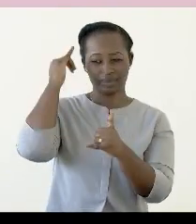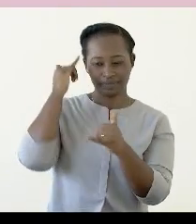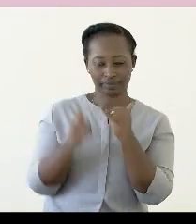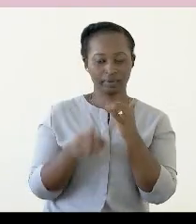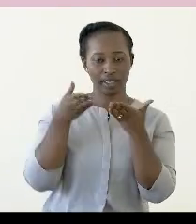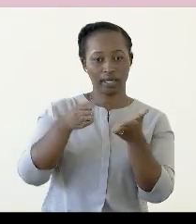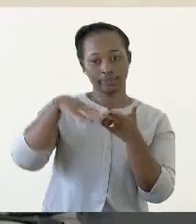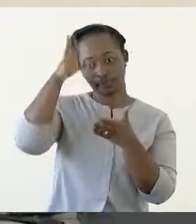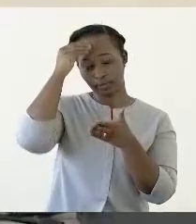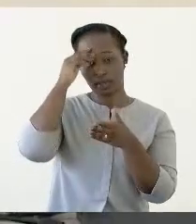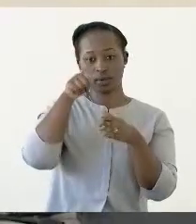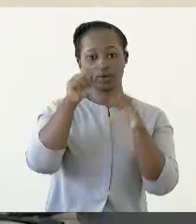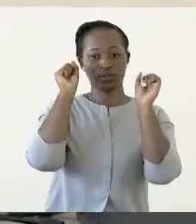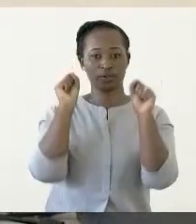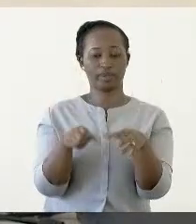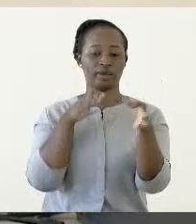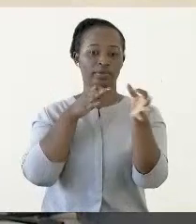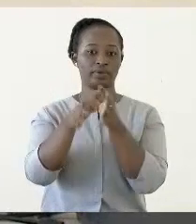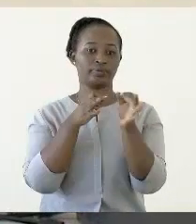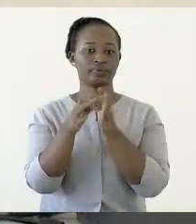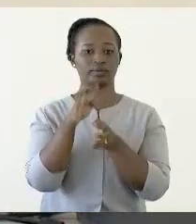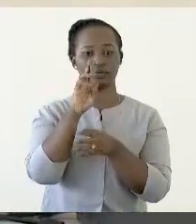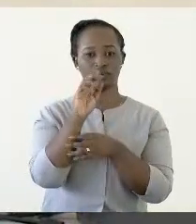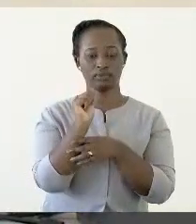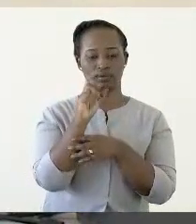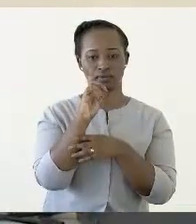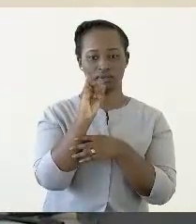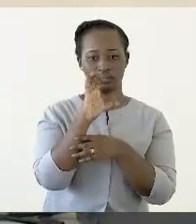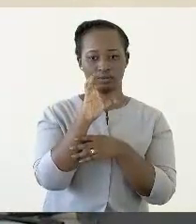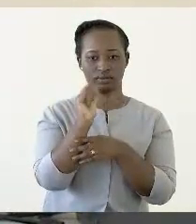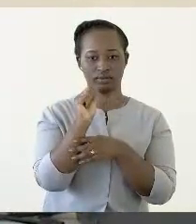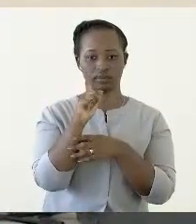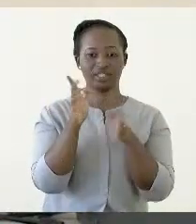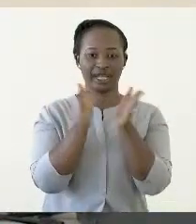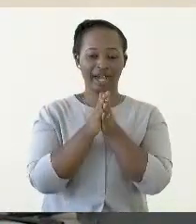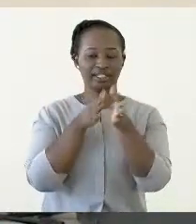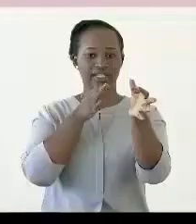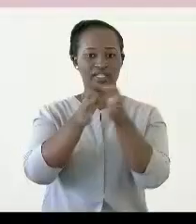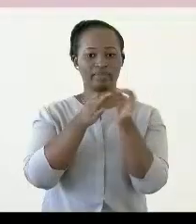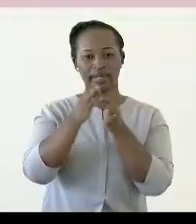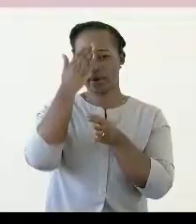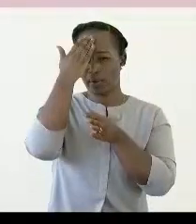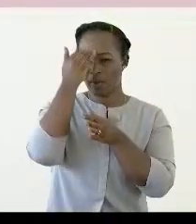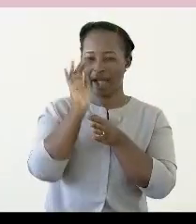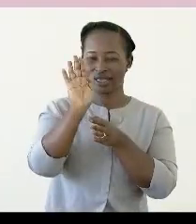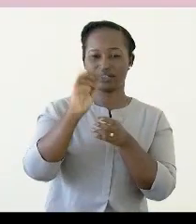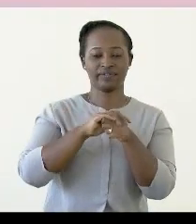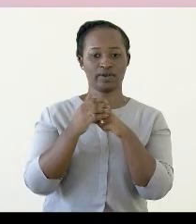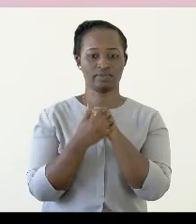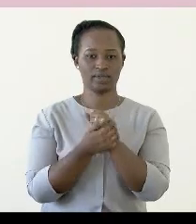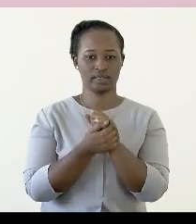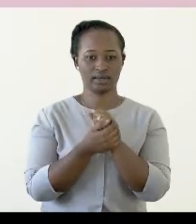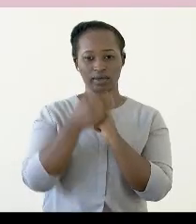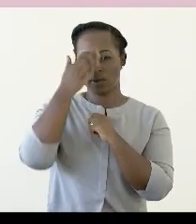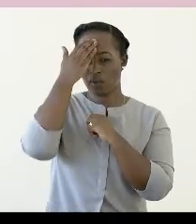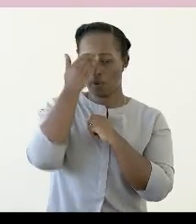lesson, you should be able to define a radical and explain why it forms. Why